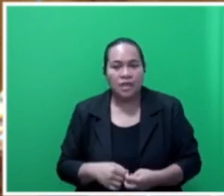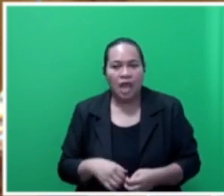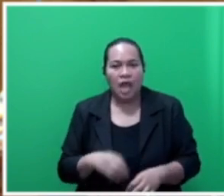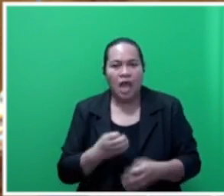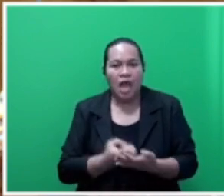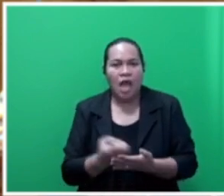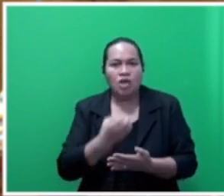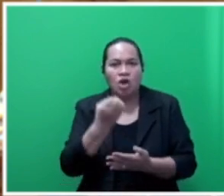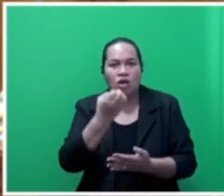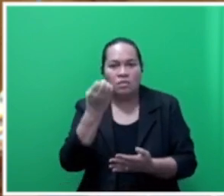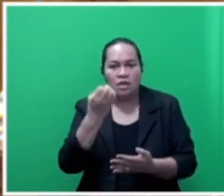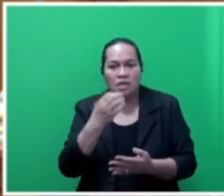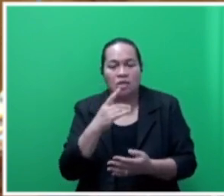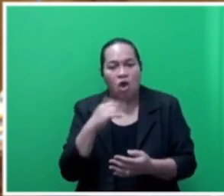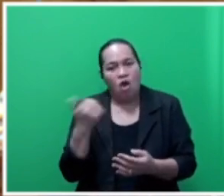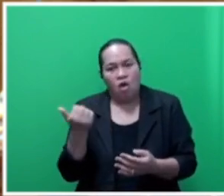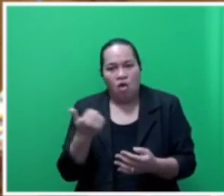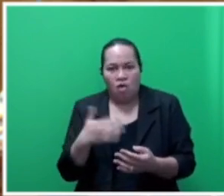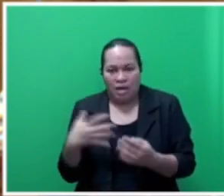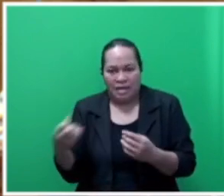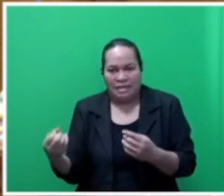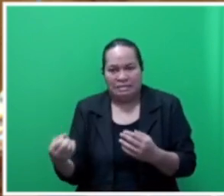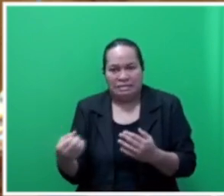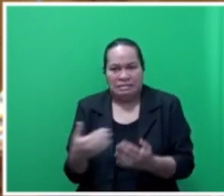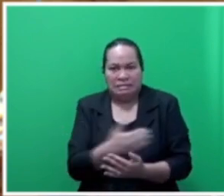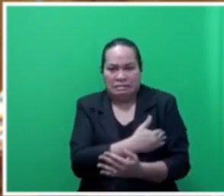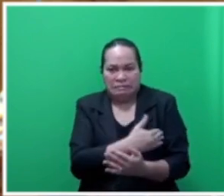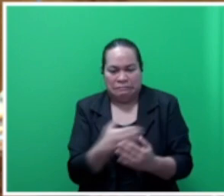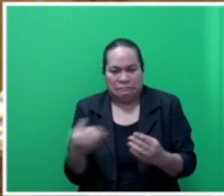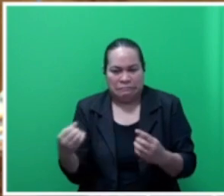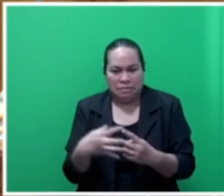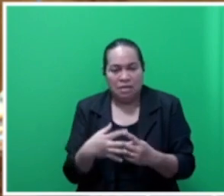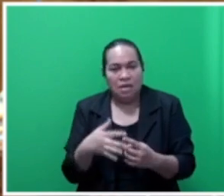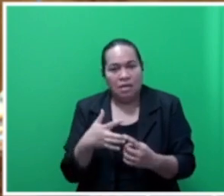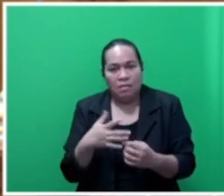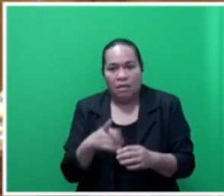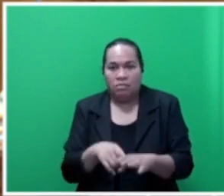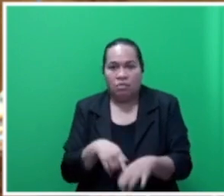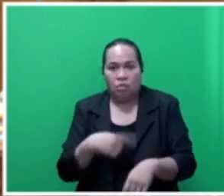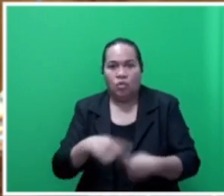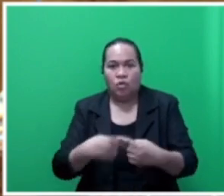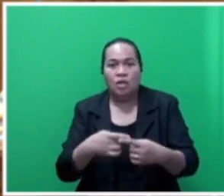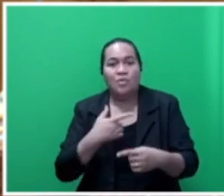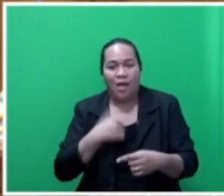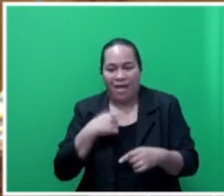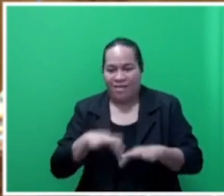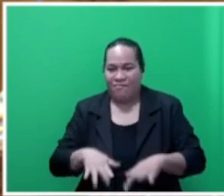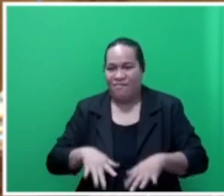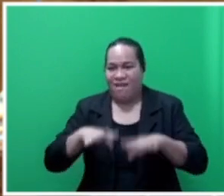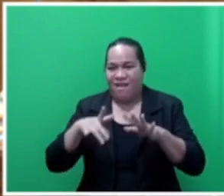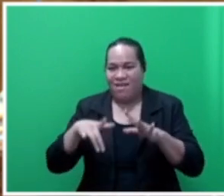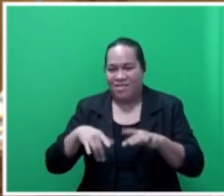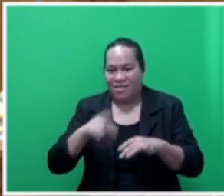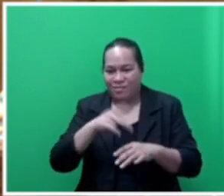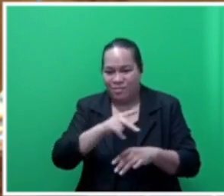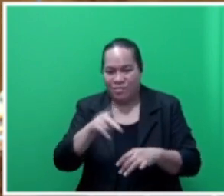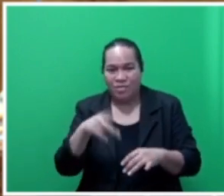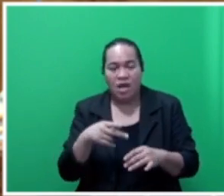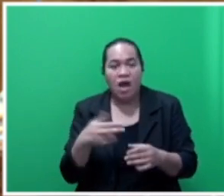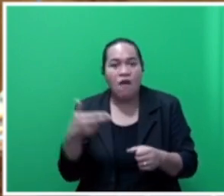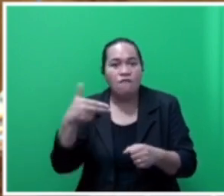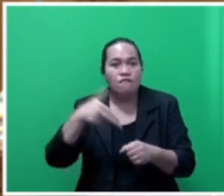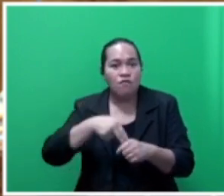shocks which could be long-lasting. This is the recent floods in Fiji, our Pacific neighborhood, and rising fuel prices